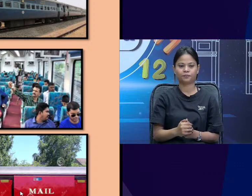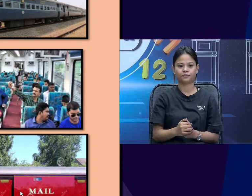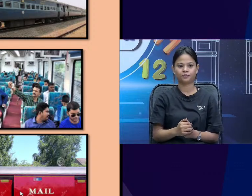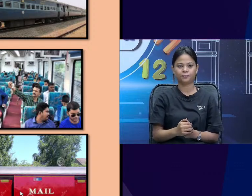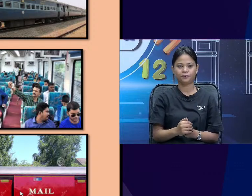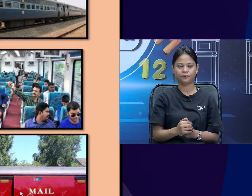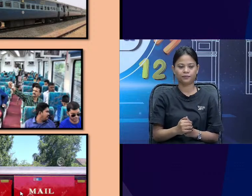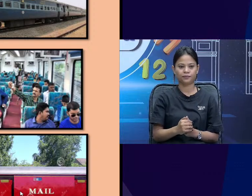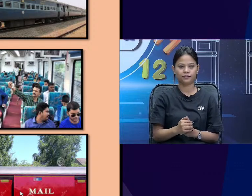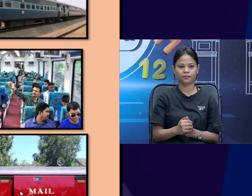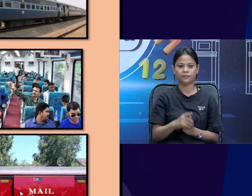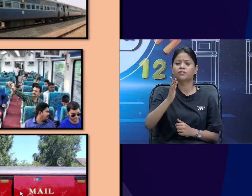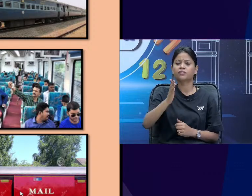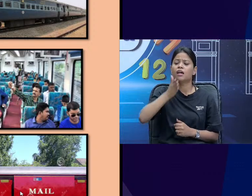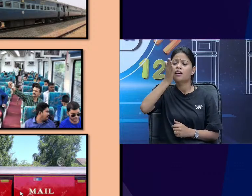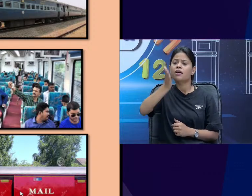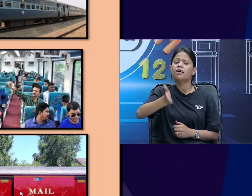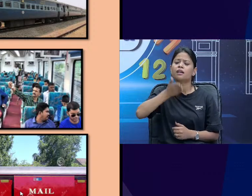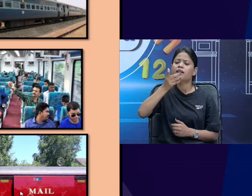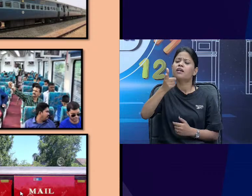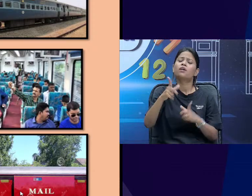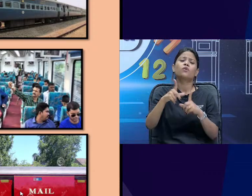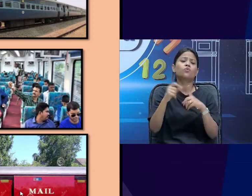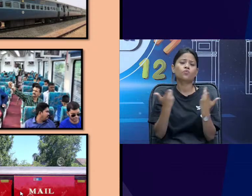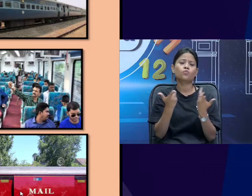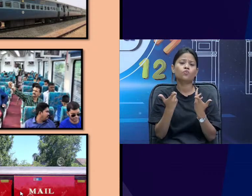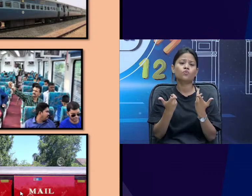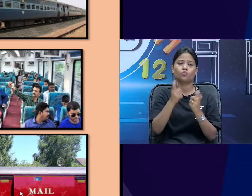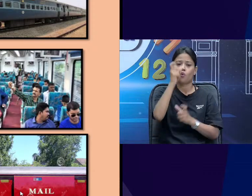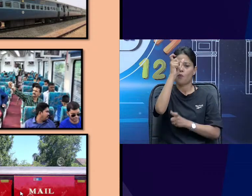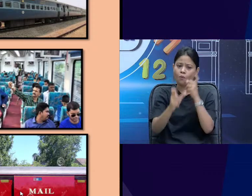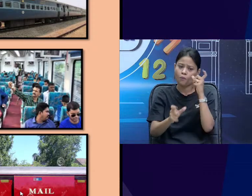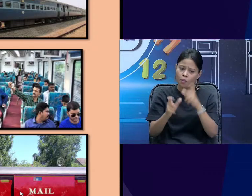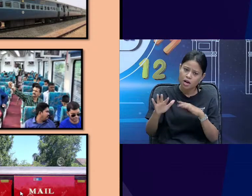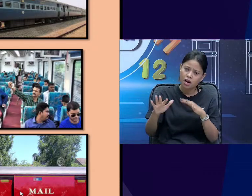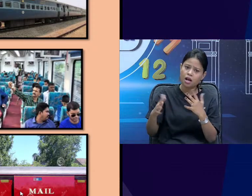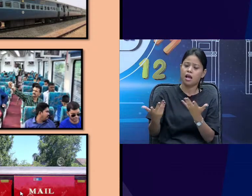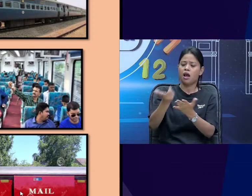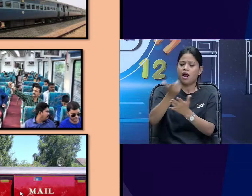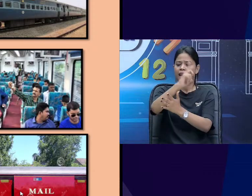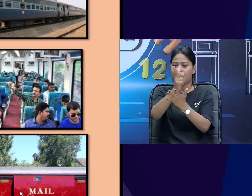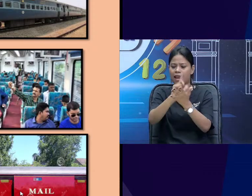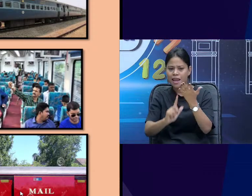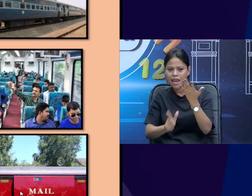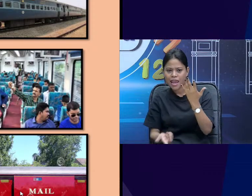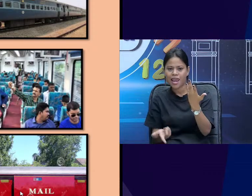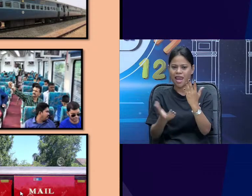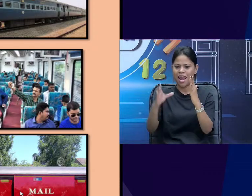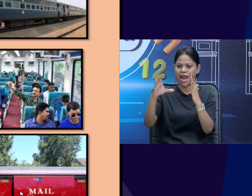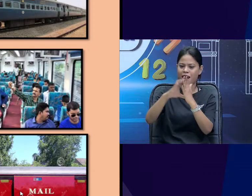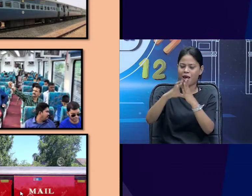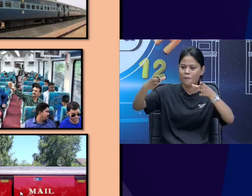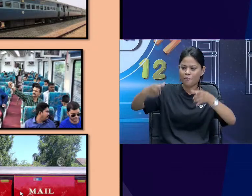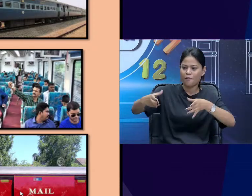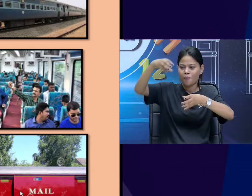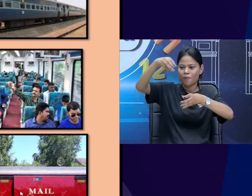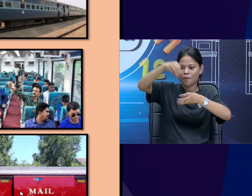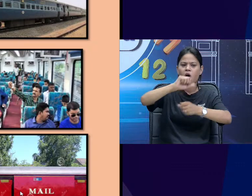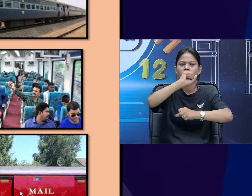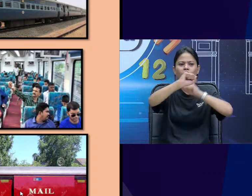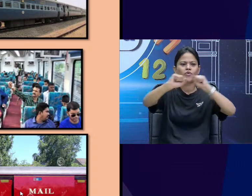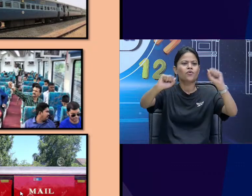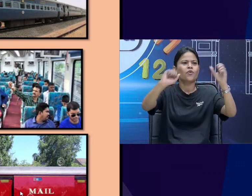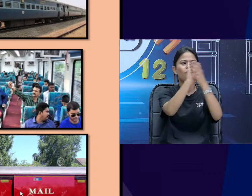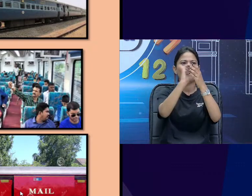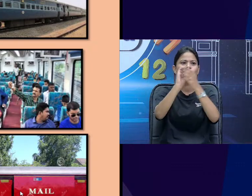So what does the train do? The train carries the greeting card from which you have sent to your friend from